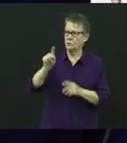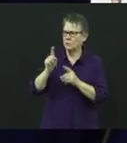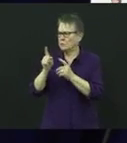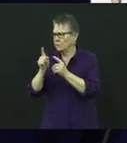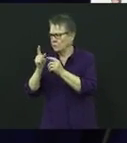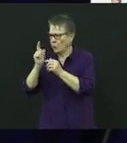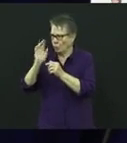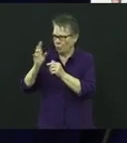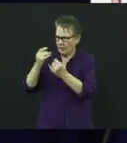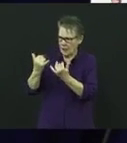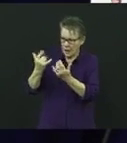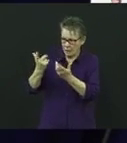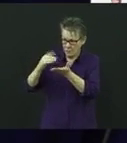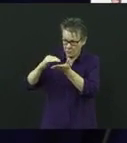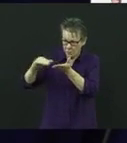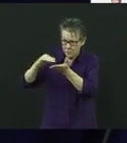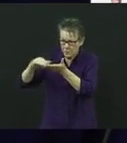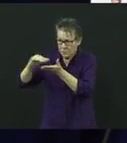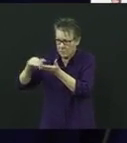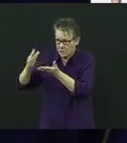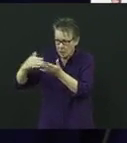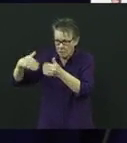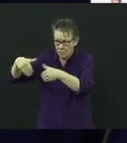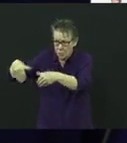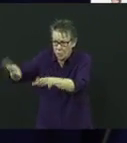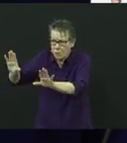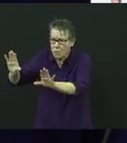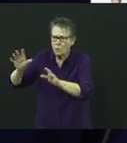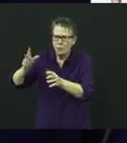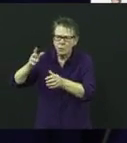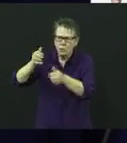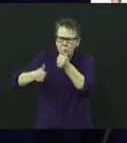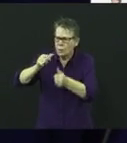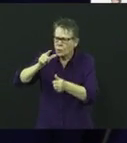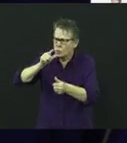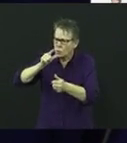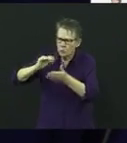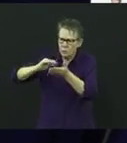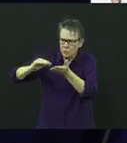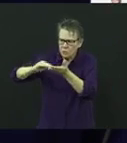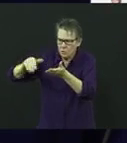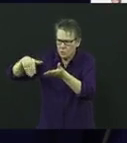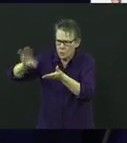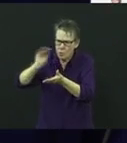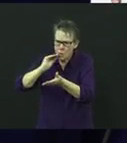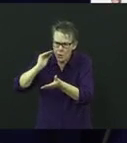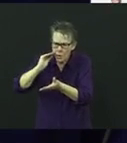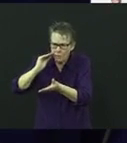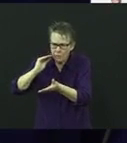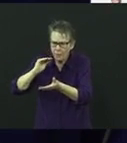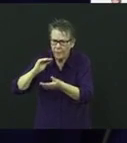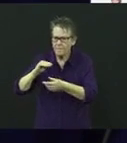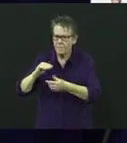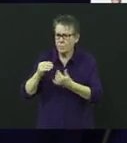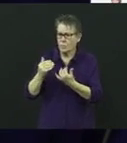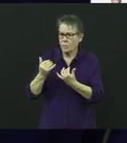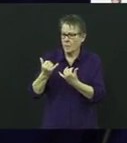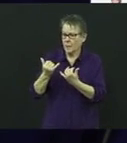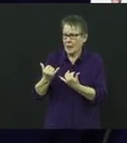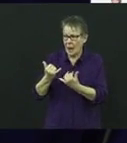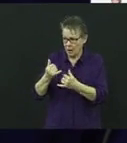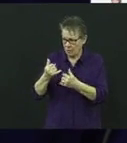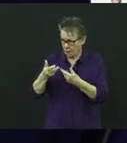is have somebody walk out of a county jail, find themselves in Patterson buying heroin laced